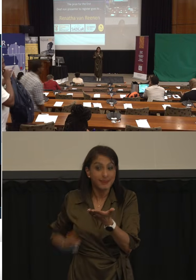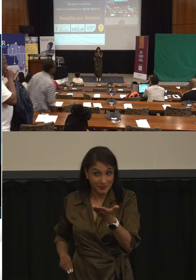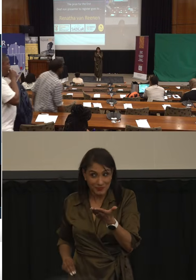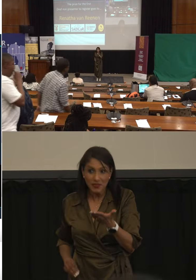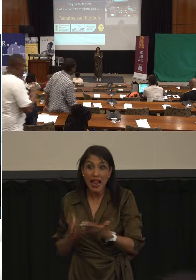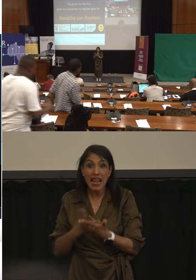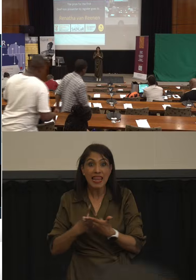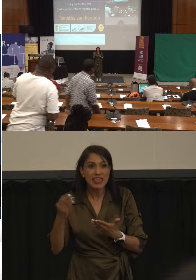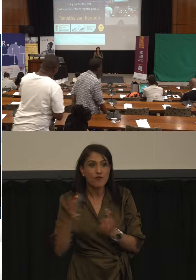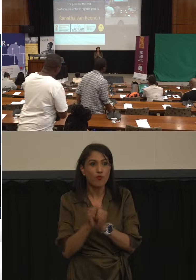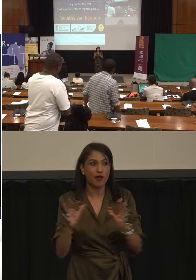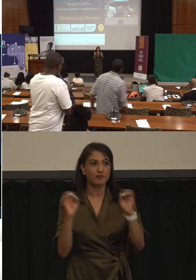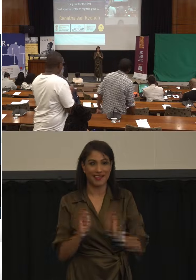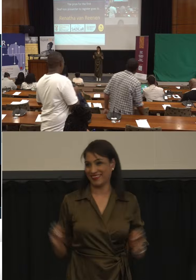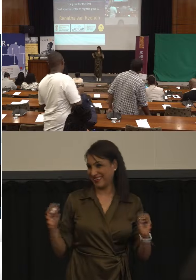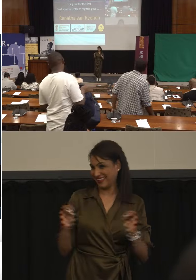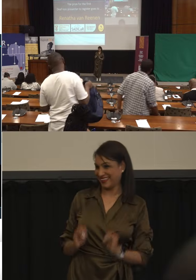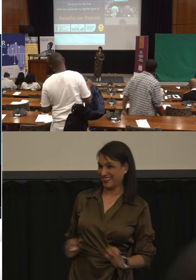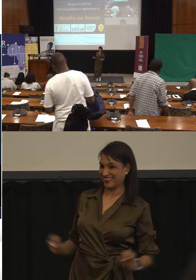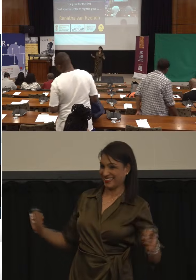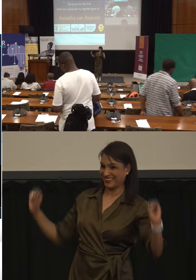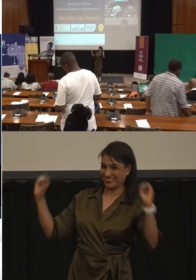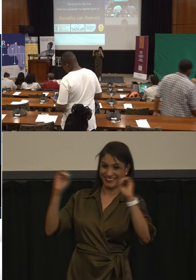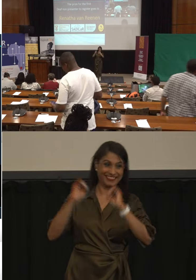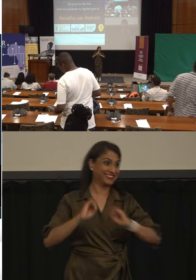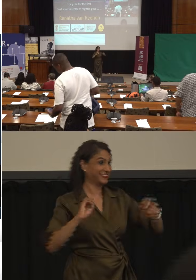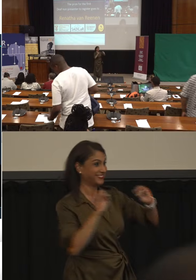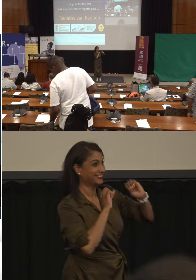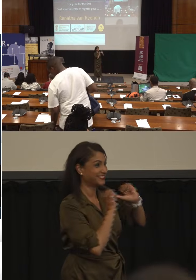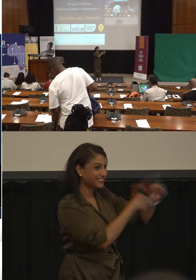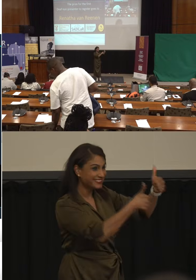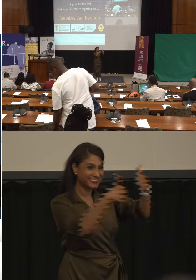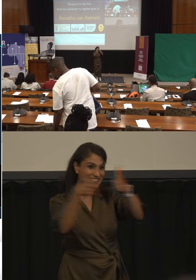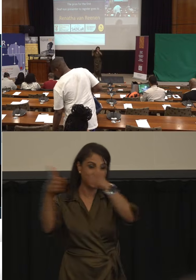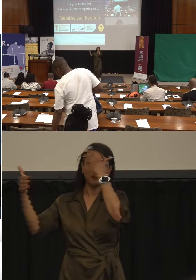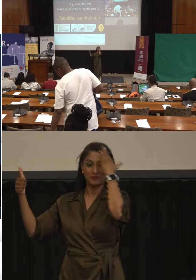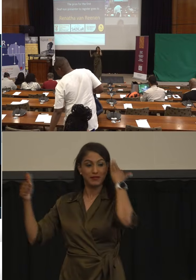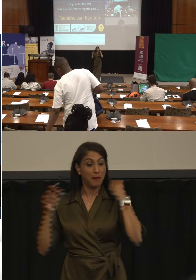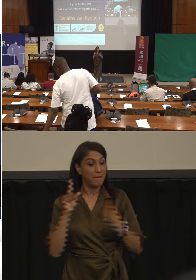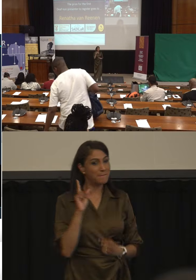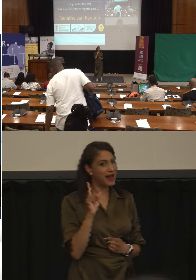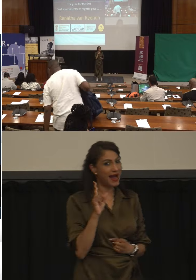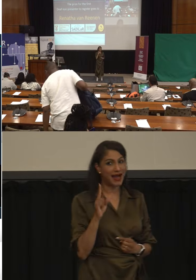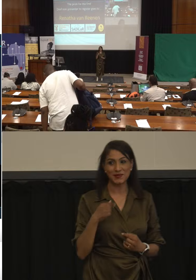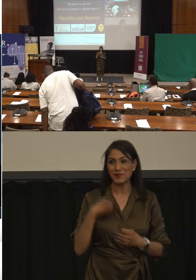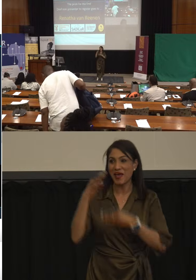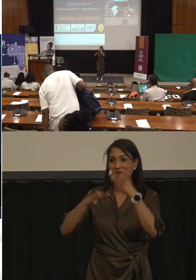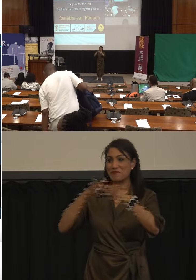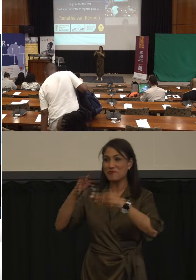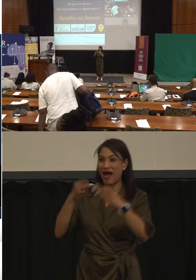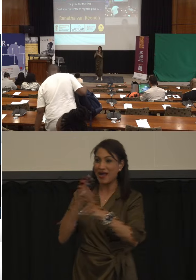1 do 2 1 2. notes. That should keep the eyes open. Check as 1 we 2 1 2.